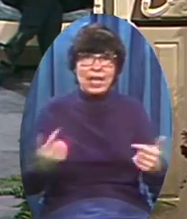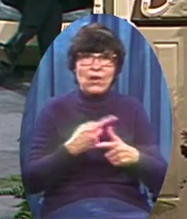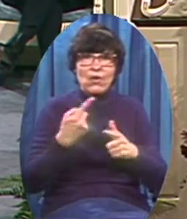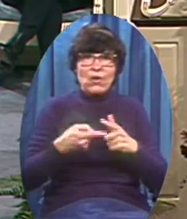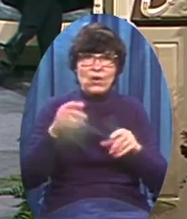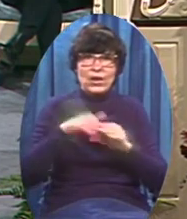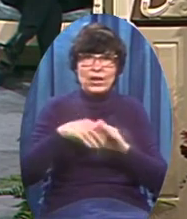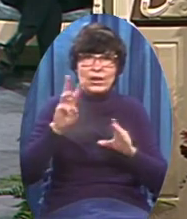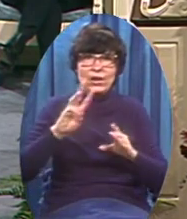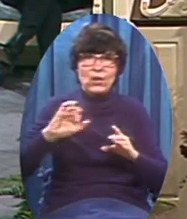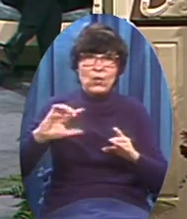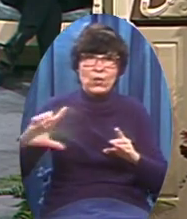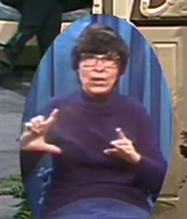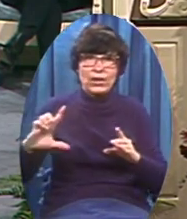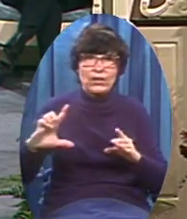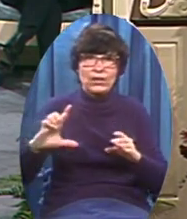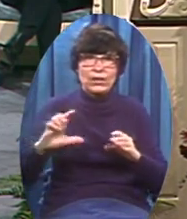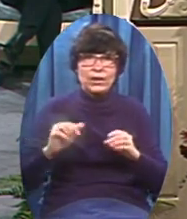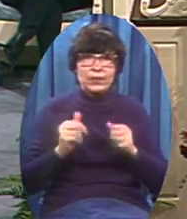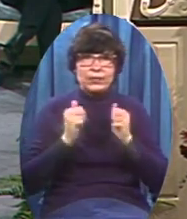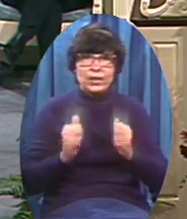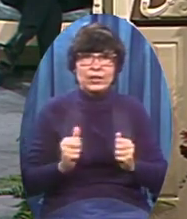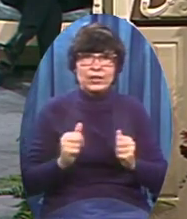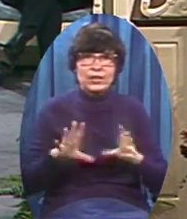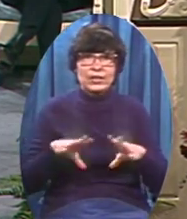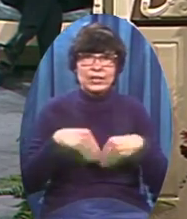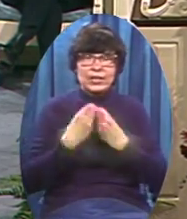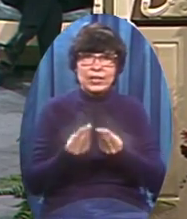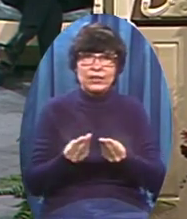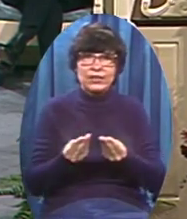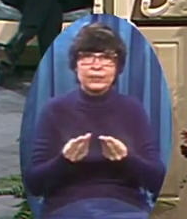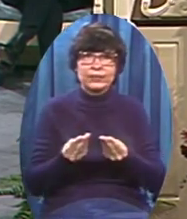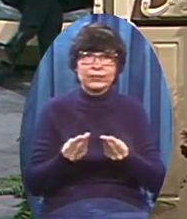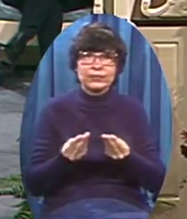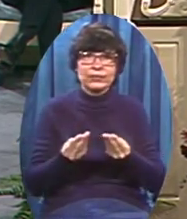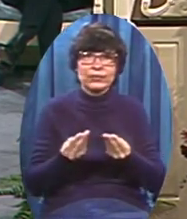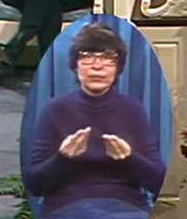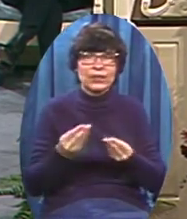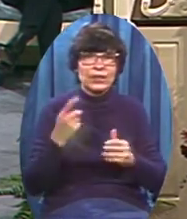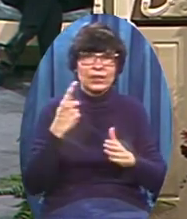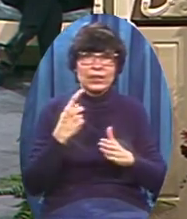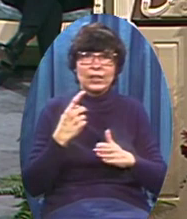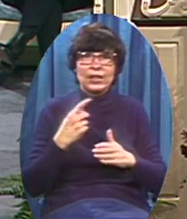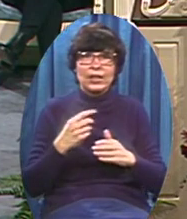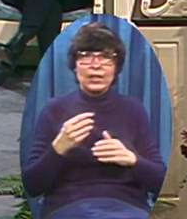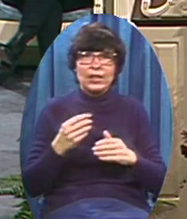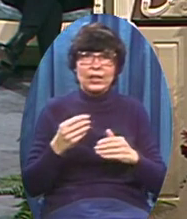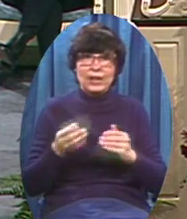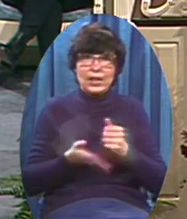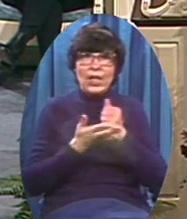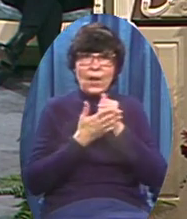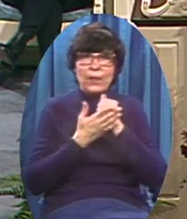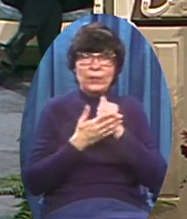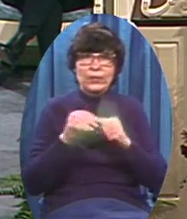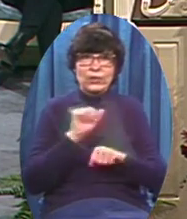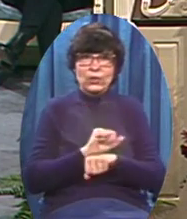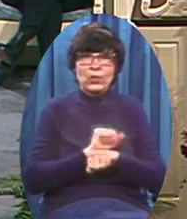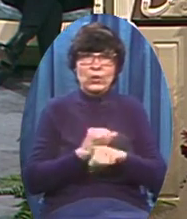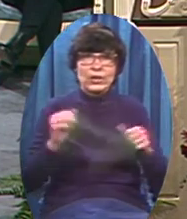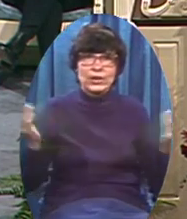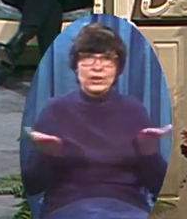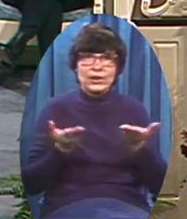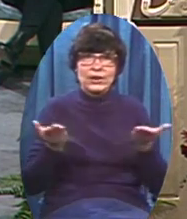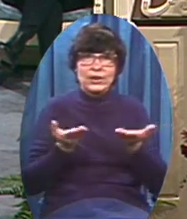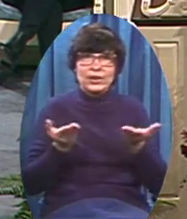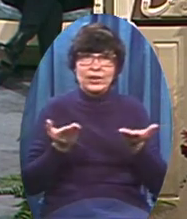let this great college just pay them a reasonable interest. They couldn't even spend the money. And what has been accomplished?